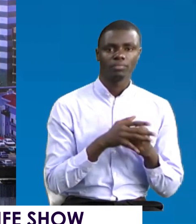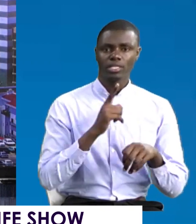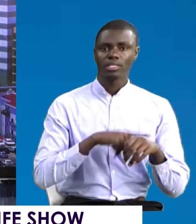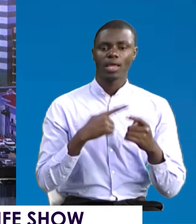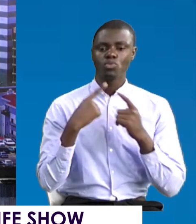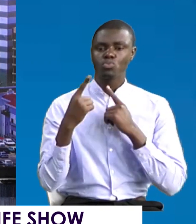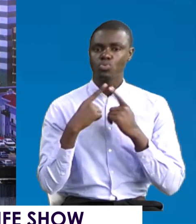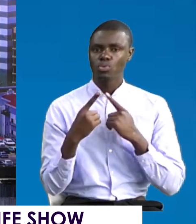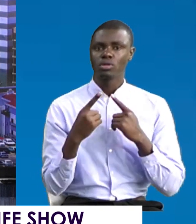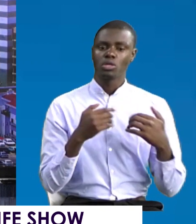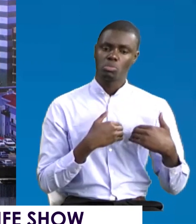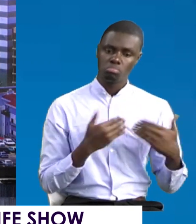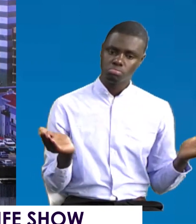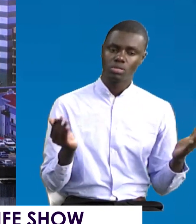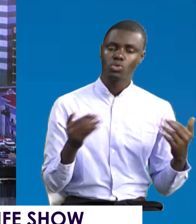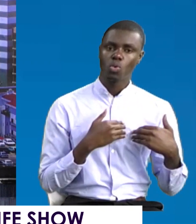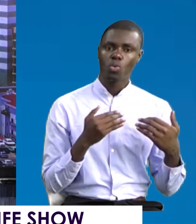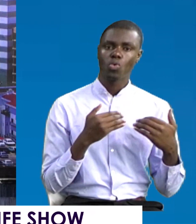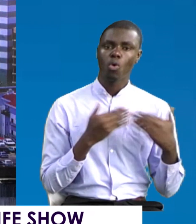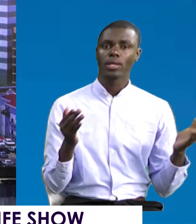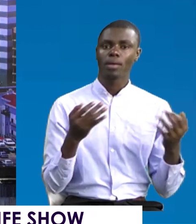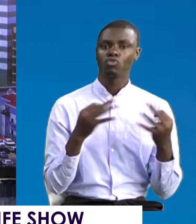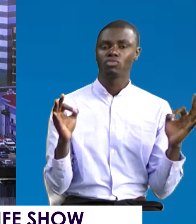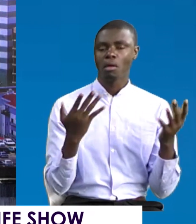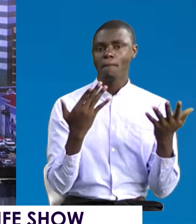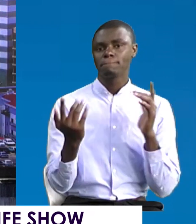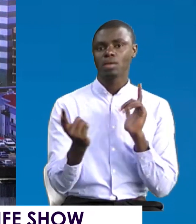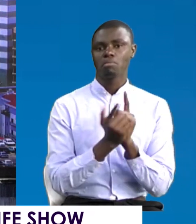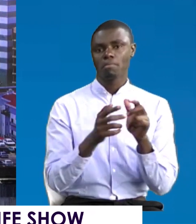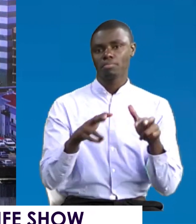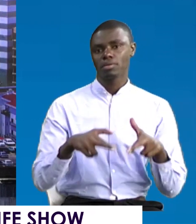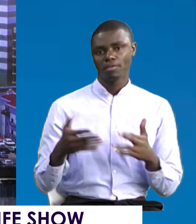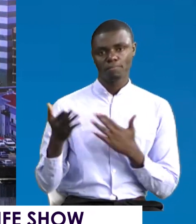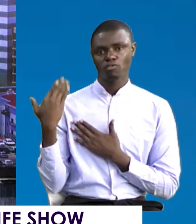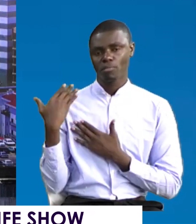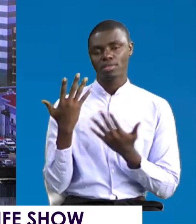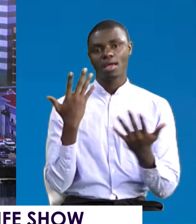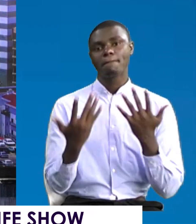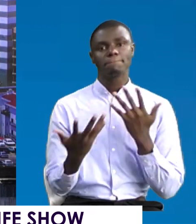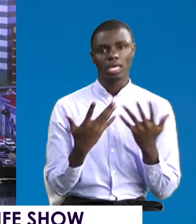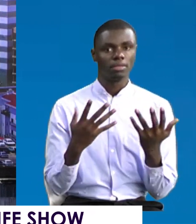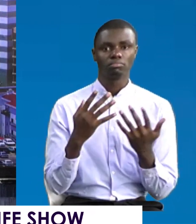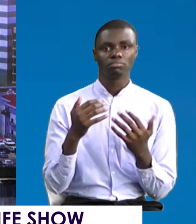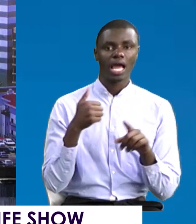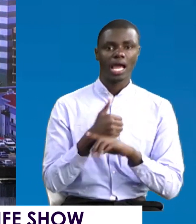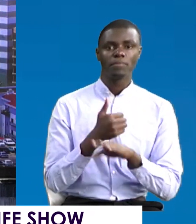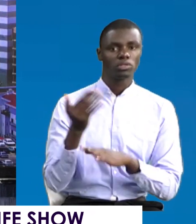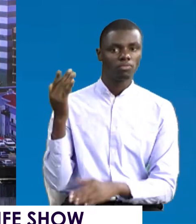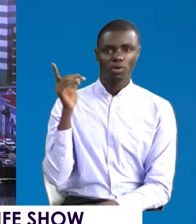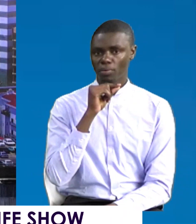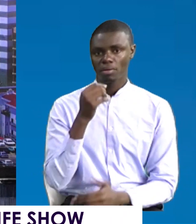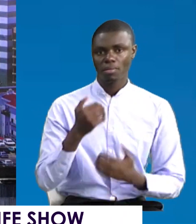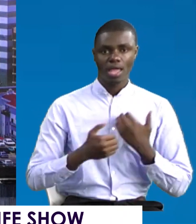it out, you open up to freedom. You may have encountered rape before. You may have encountered abuse,